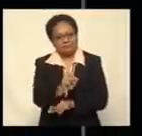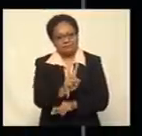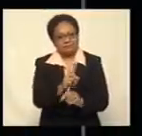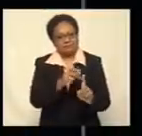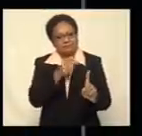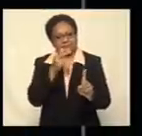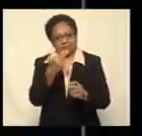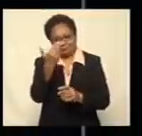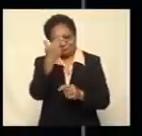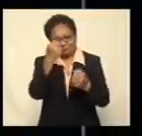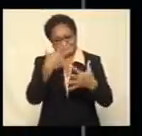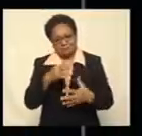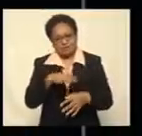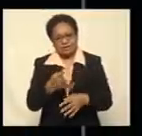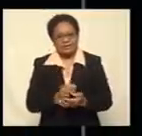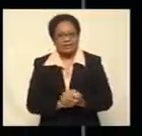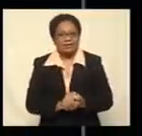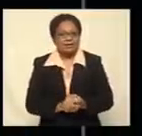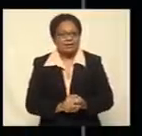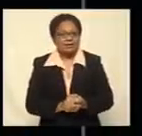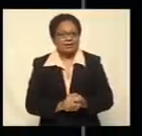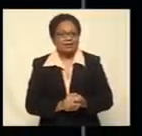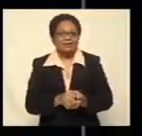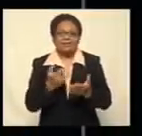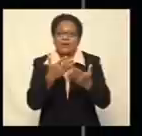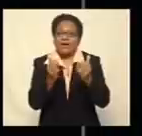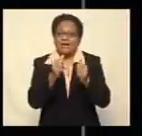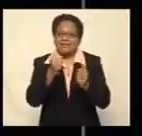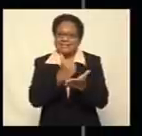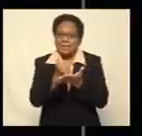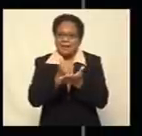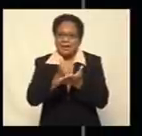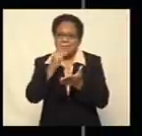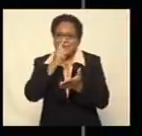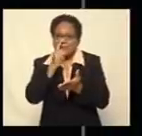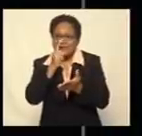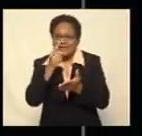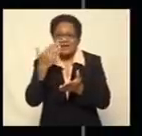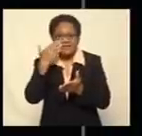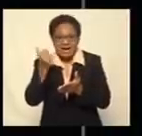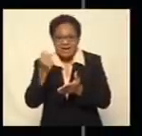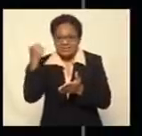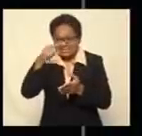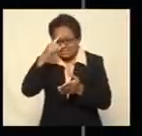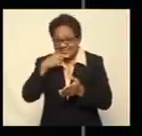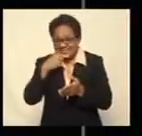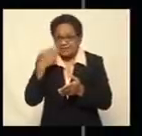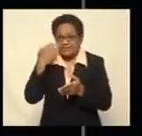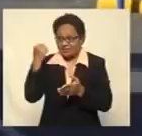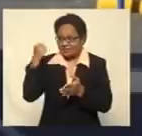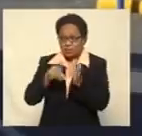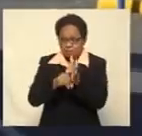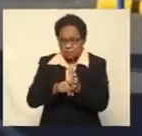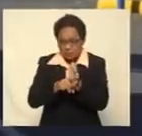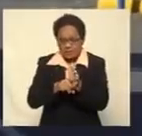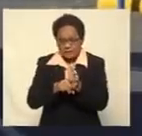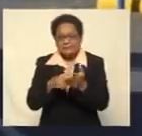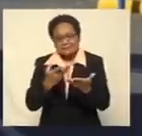The recent COVID-19 cases recorded in Lautoka shows that life in Lautoka is nowhere near normal. Lautoka